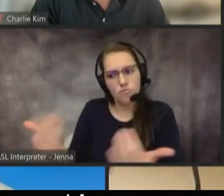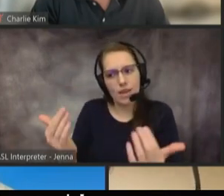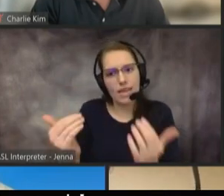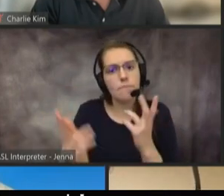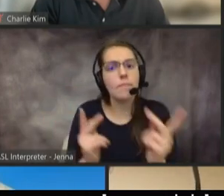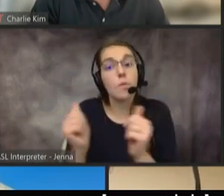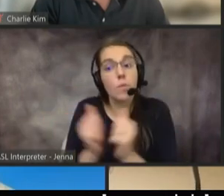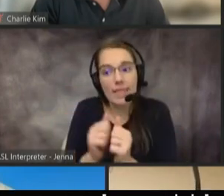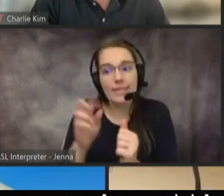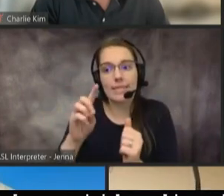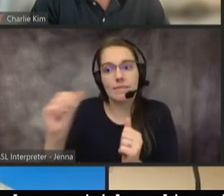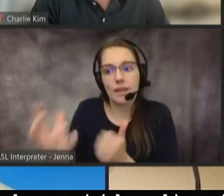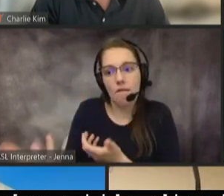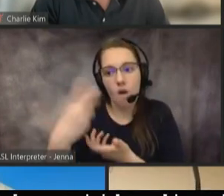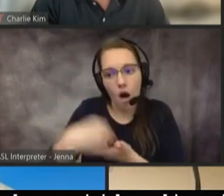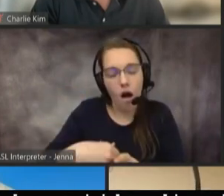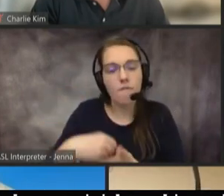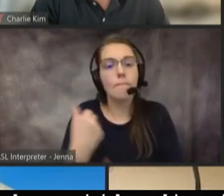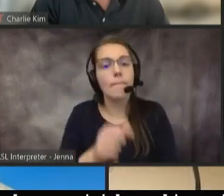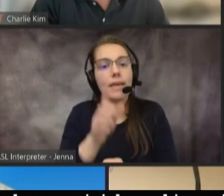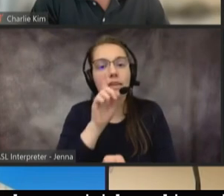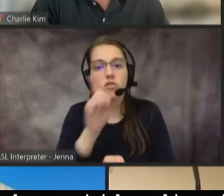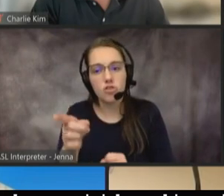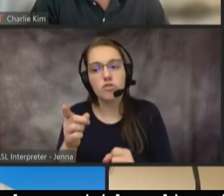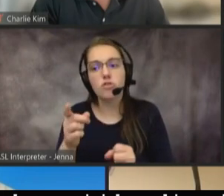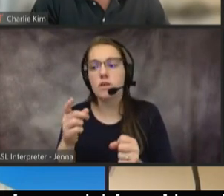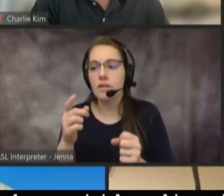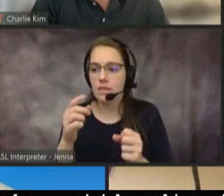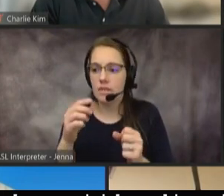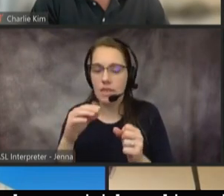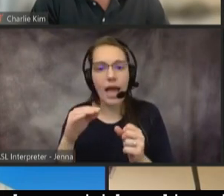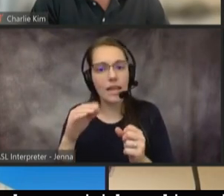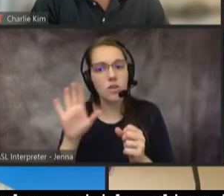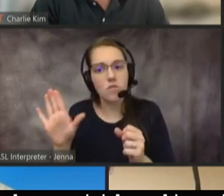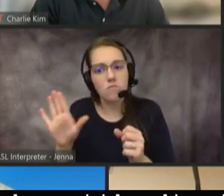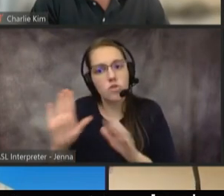that you're moving at the same line? Thank you.